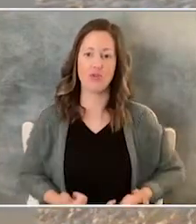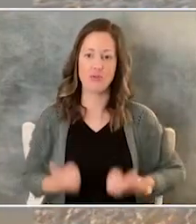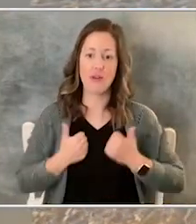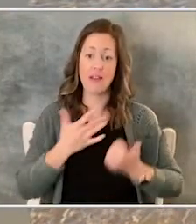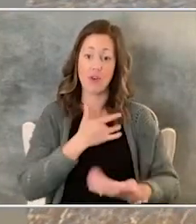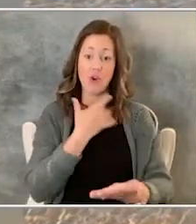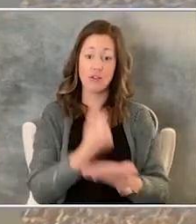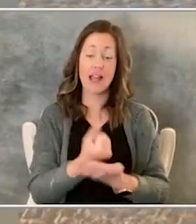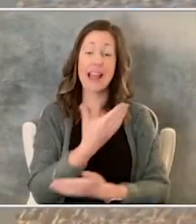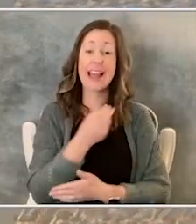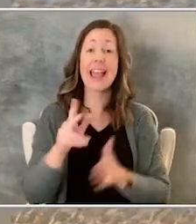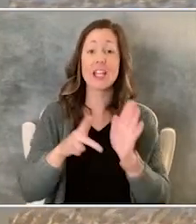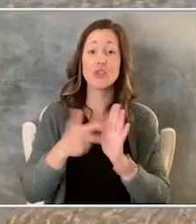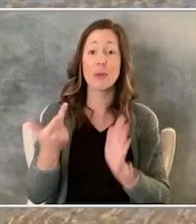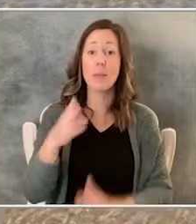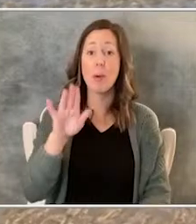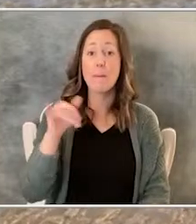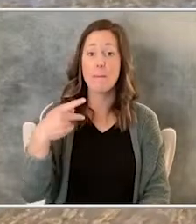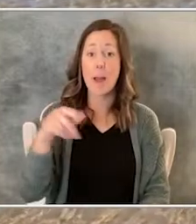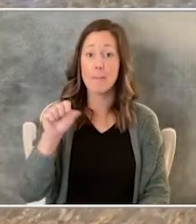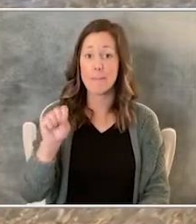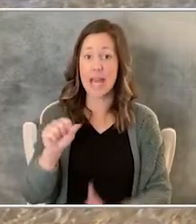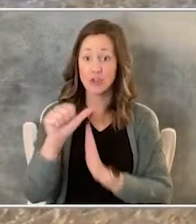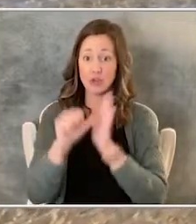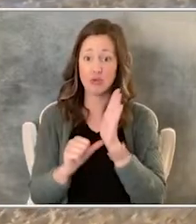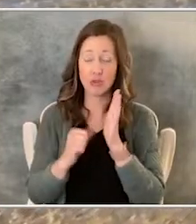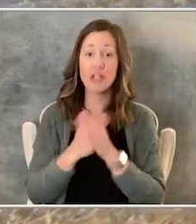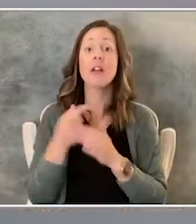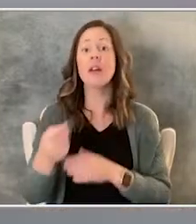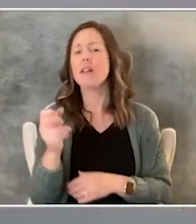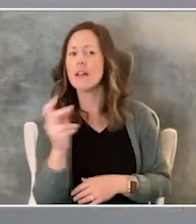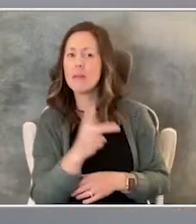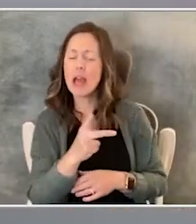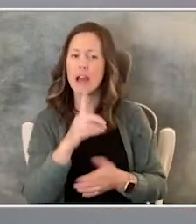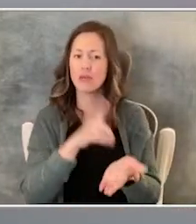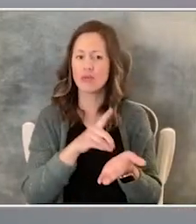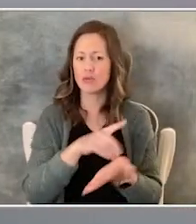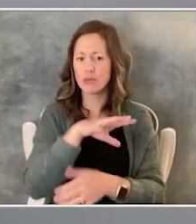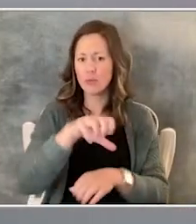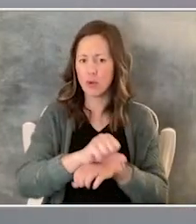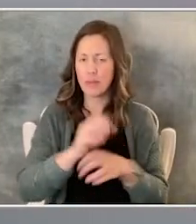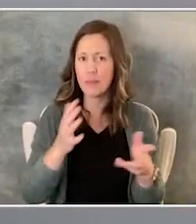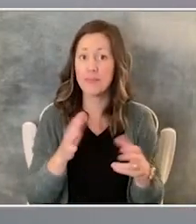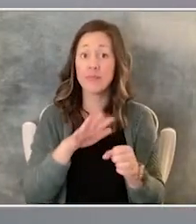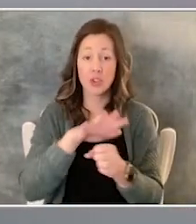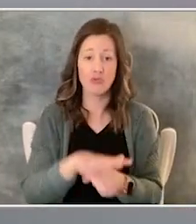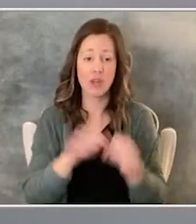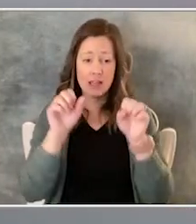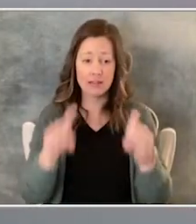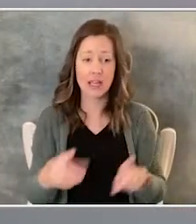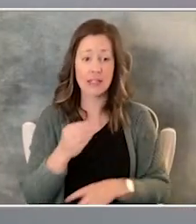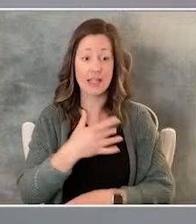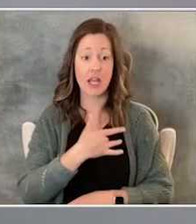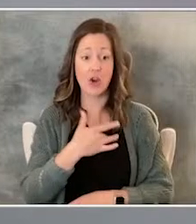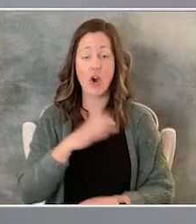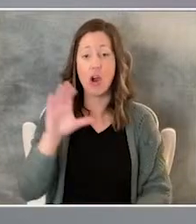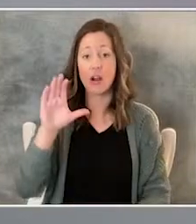you know, the emotional roller coaster. And that's how Dr. Michael Kennedy came to see the University of Kansas Health